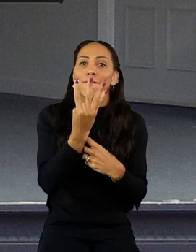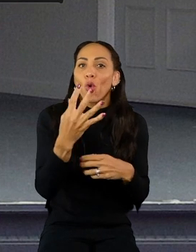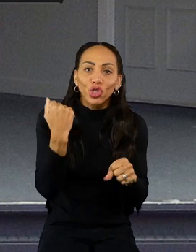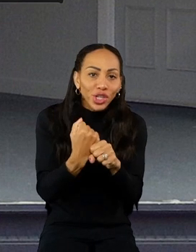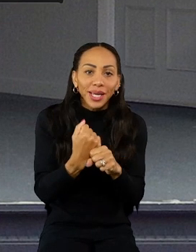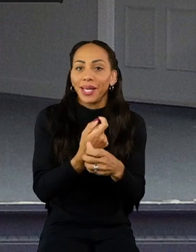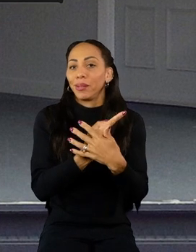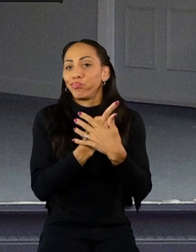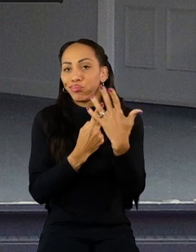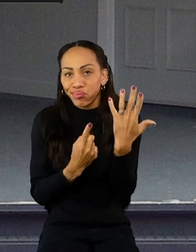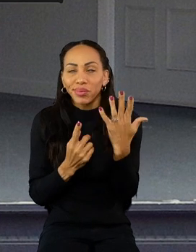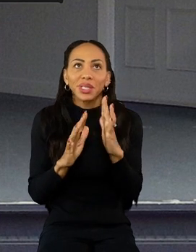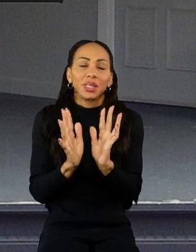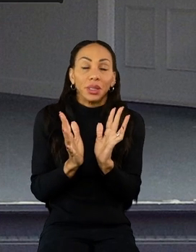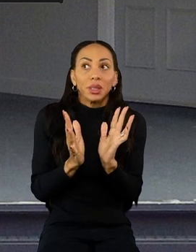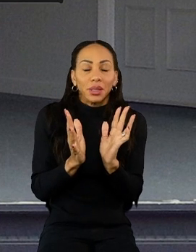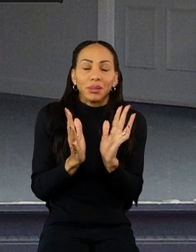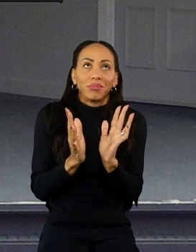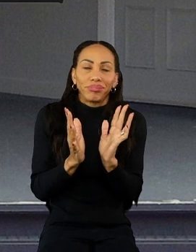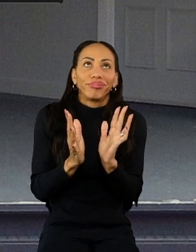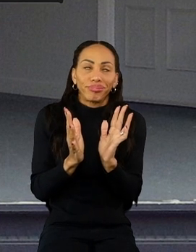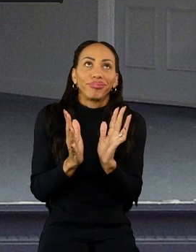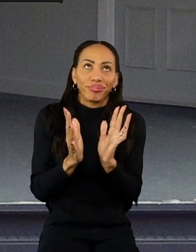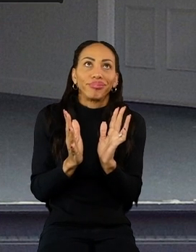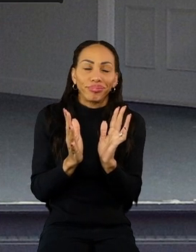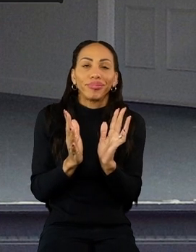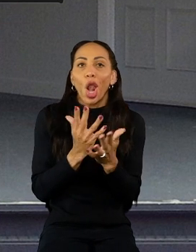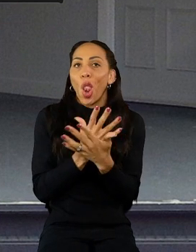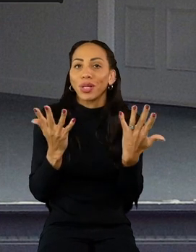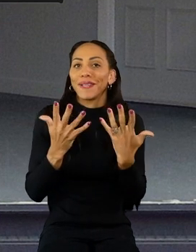using Wi-Fi and 4G or whatever it was at the time, it does present